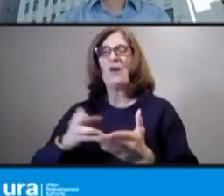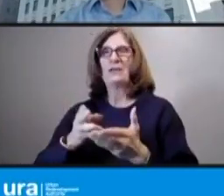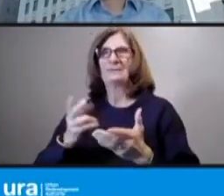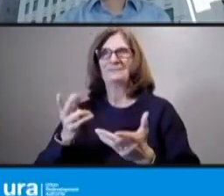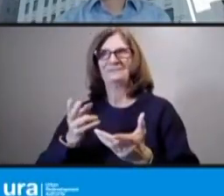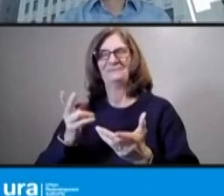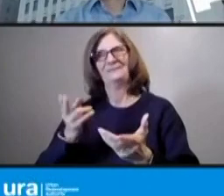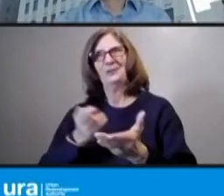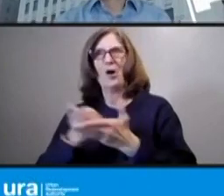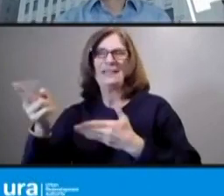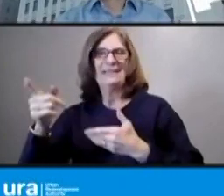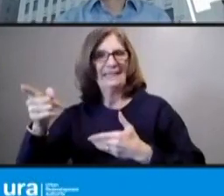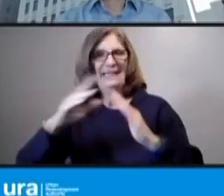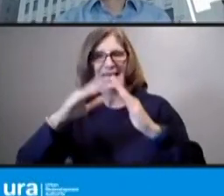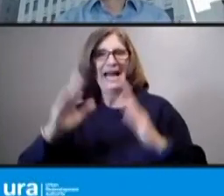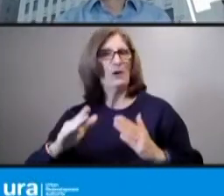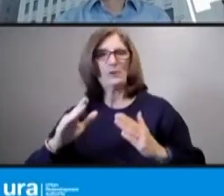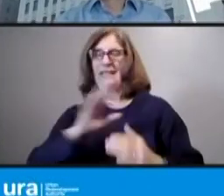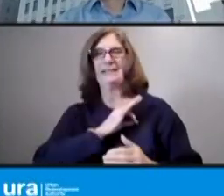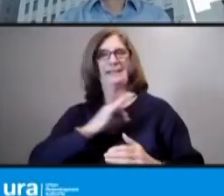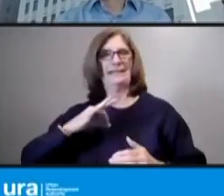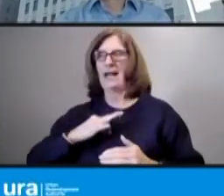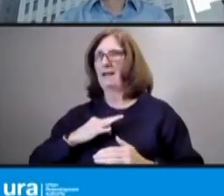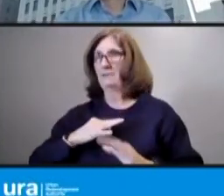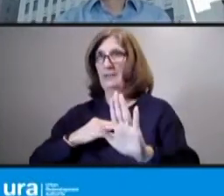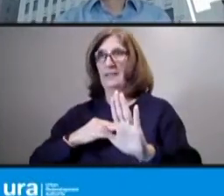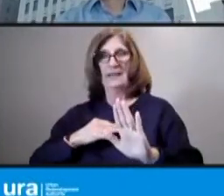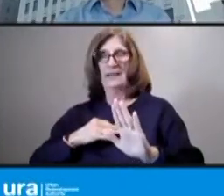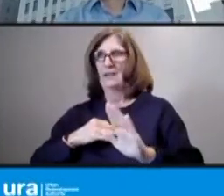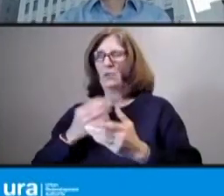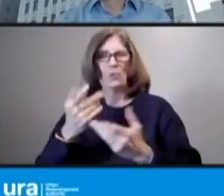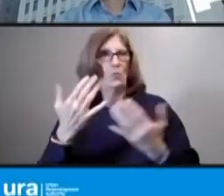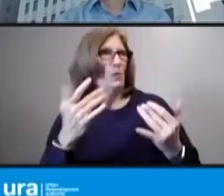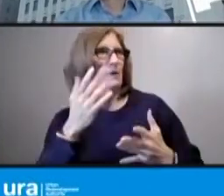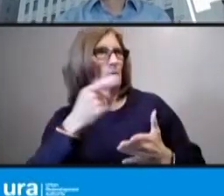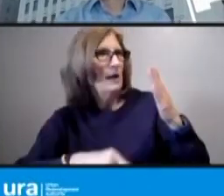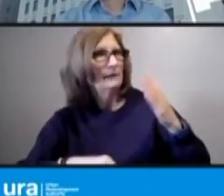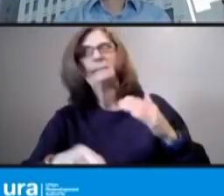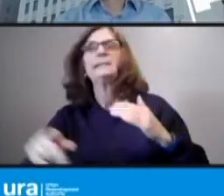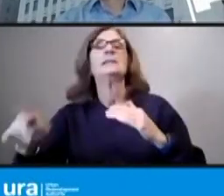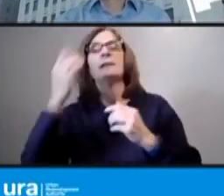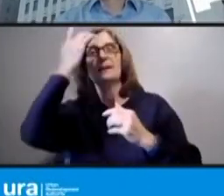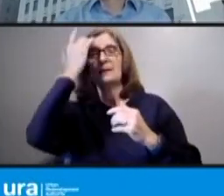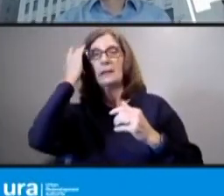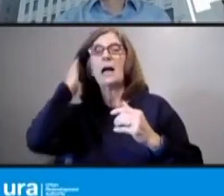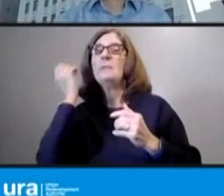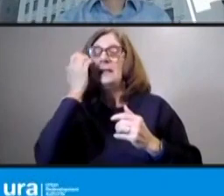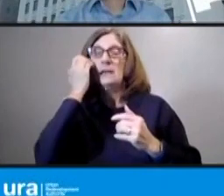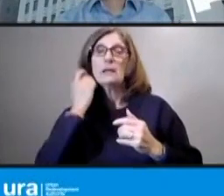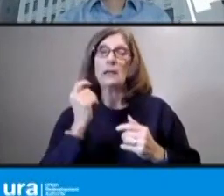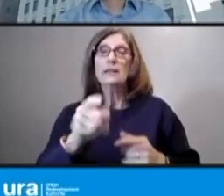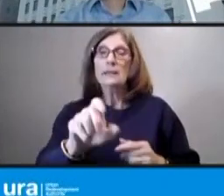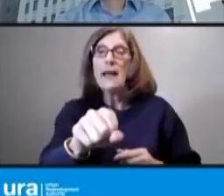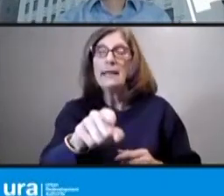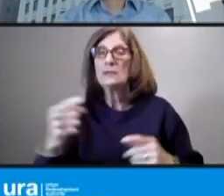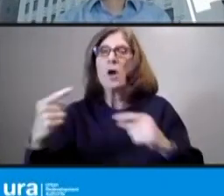excited about how complicated I've made their life. It's very complicated. Like, there's a reason that this crack existed. Yeah. It's very